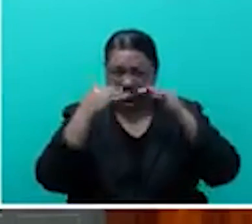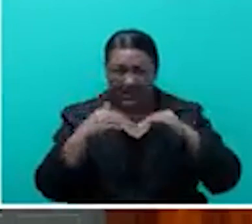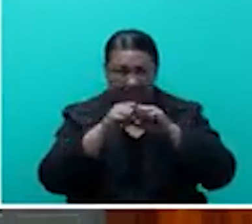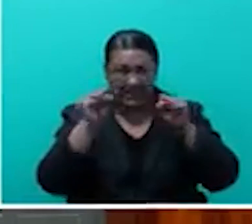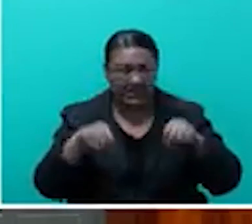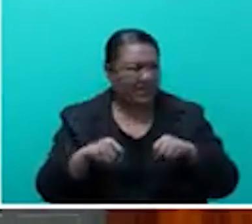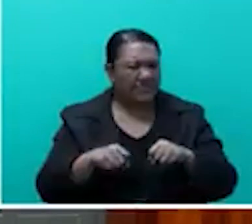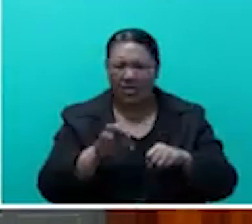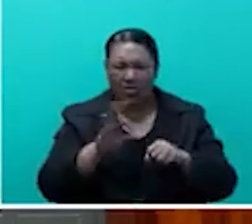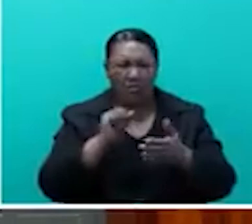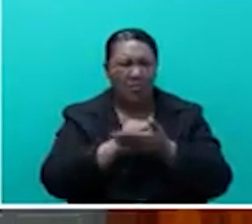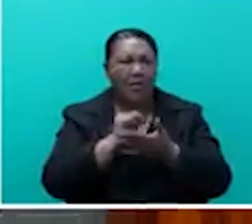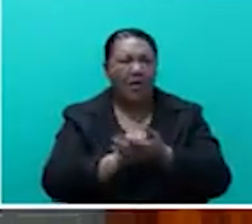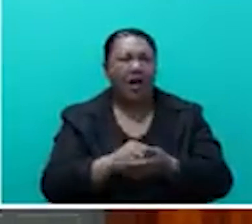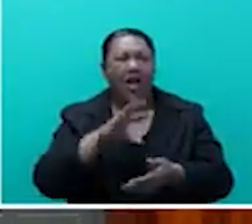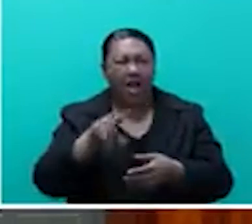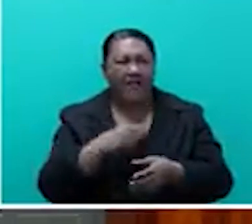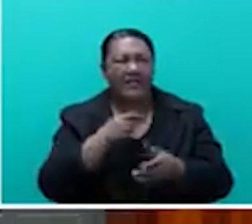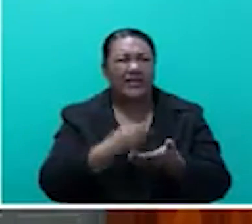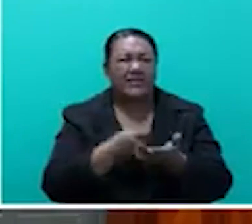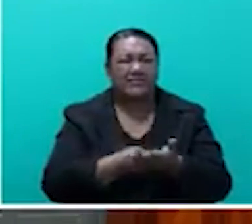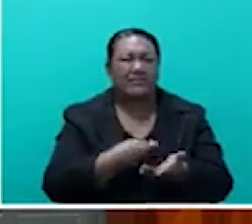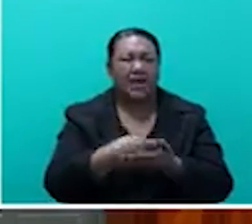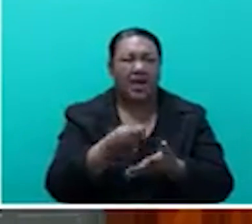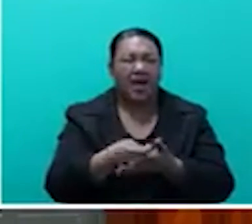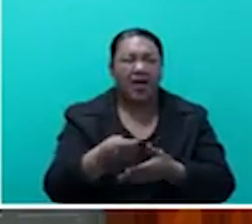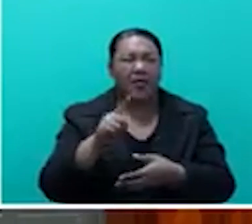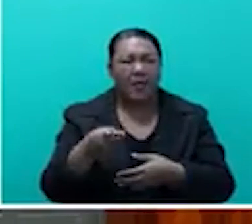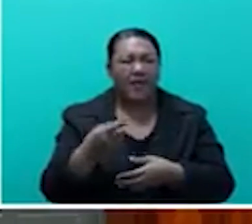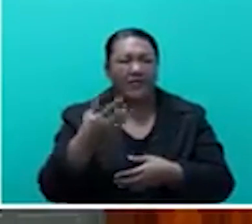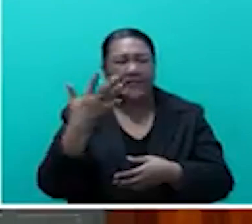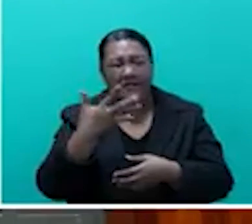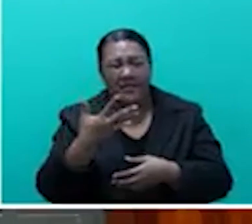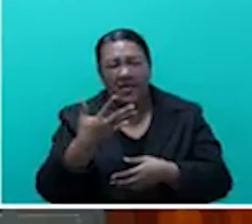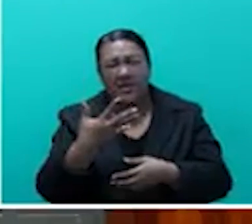out around $150 million for tertiary education.